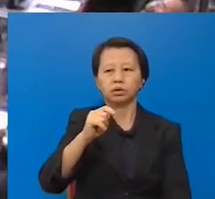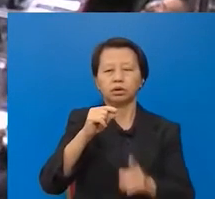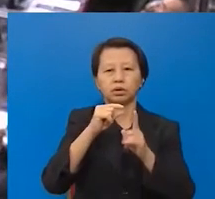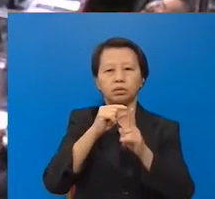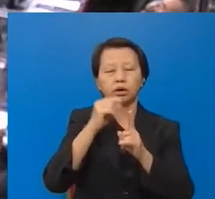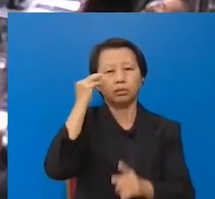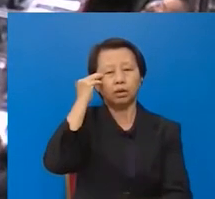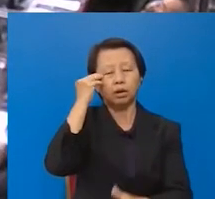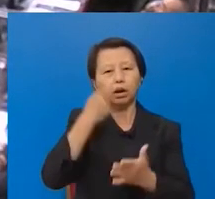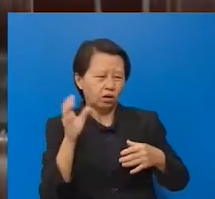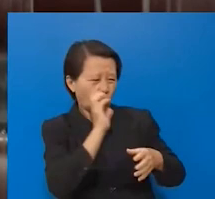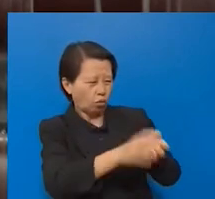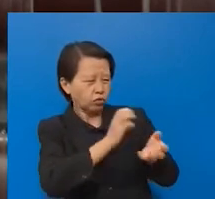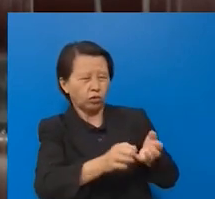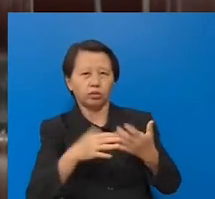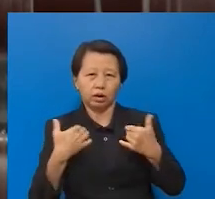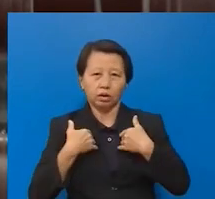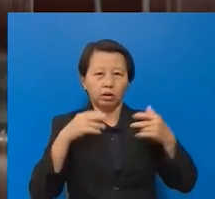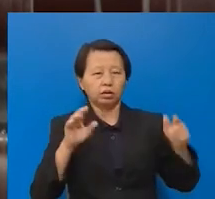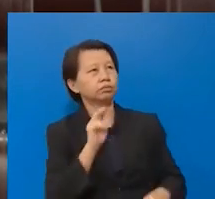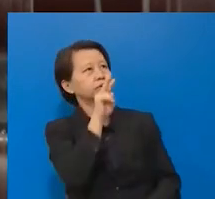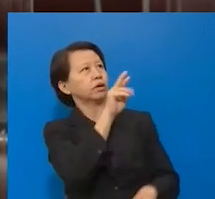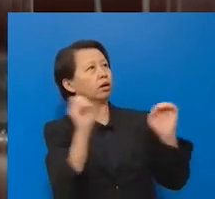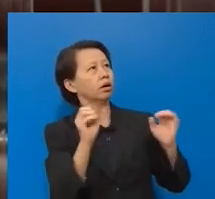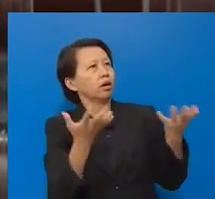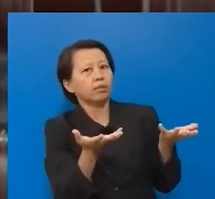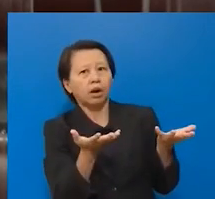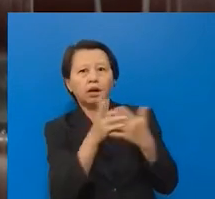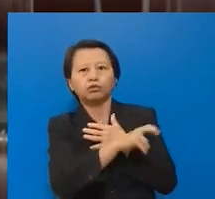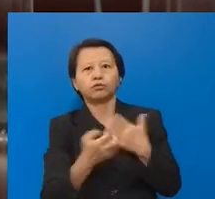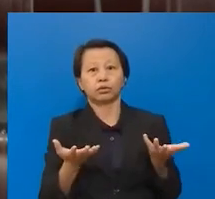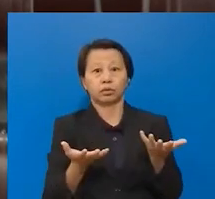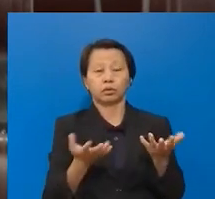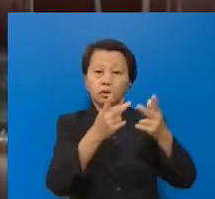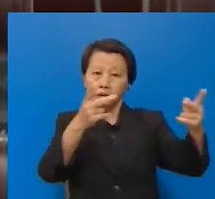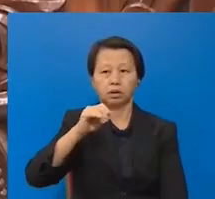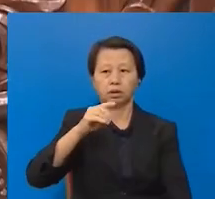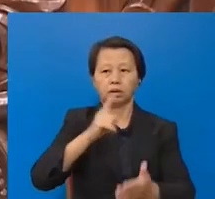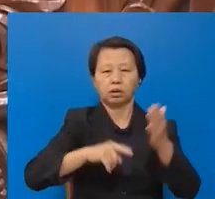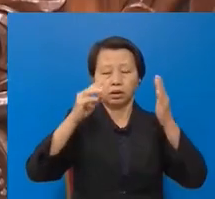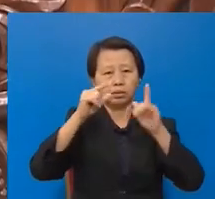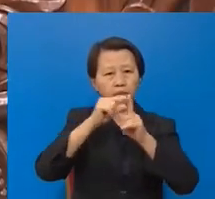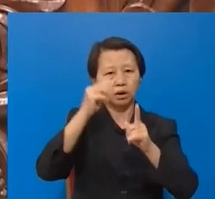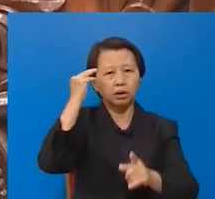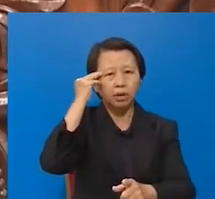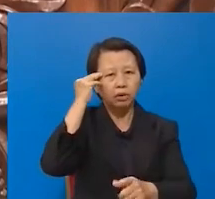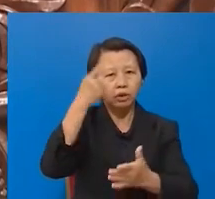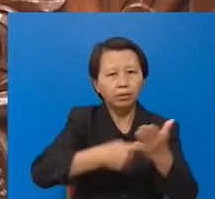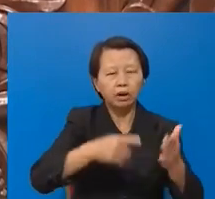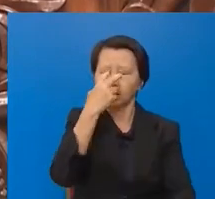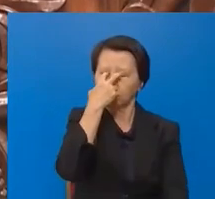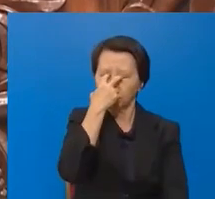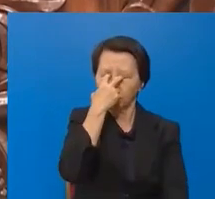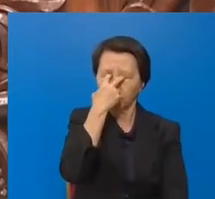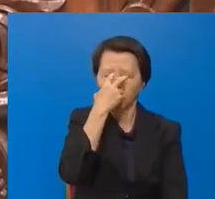Dewan Negara, Zahidi claimed that there was no exam period when the 18-year-old student recorded her YouTube video titled 24 Hours